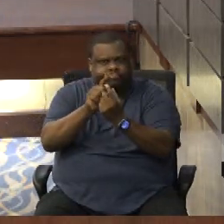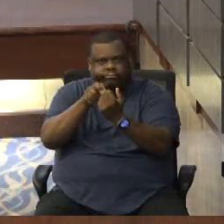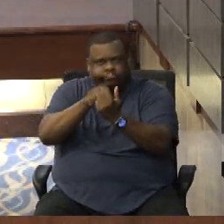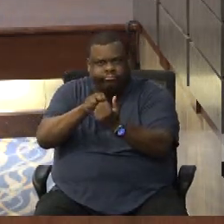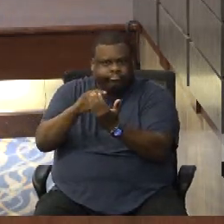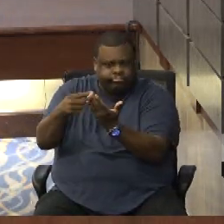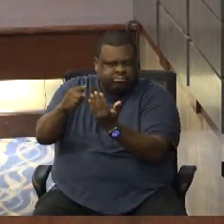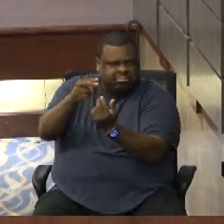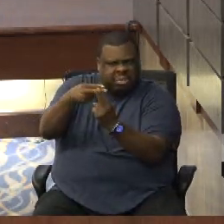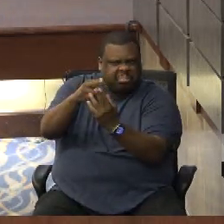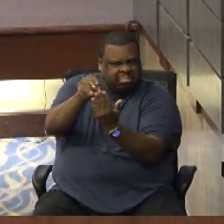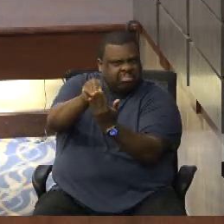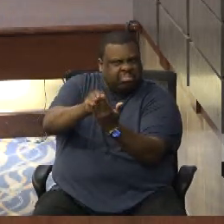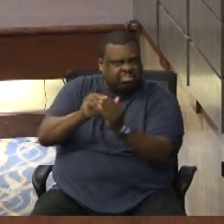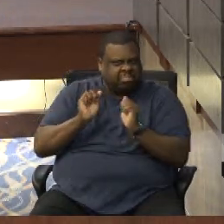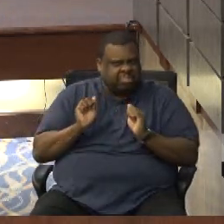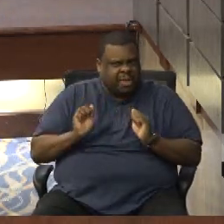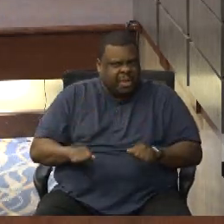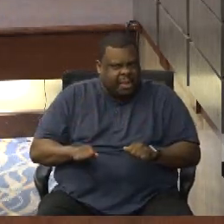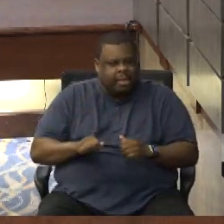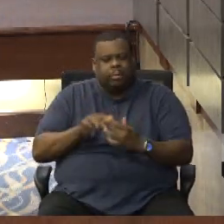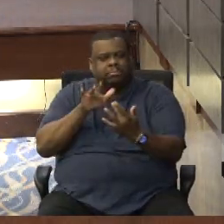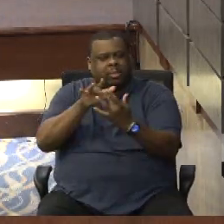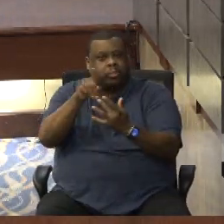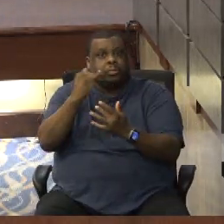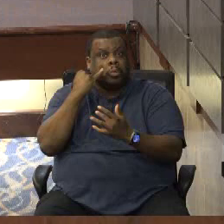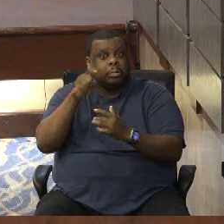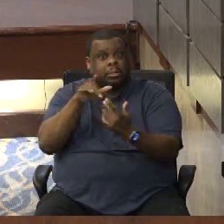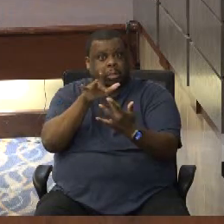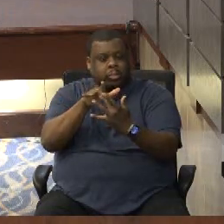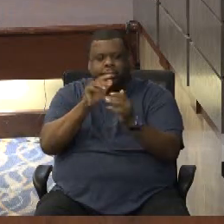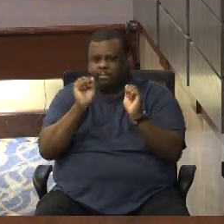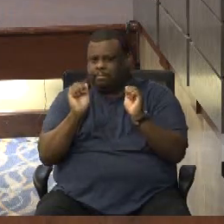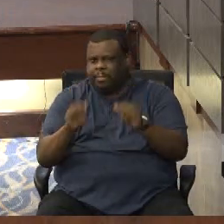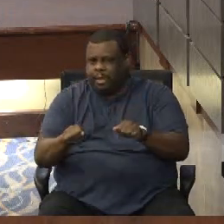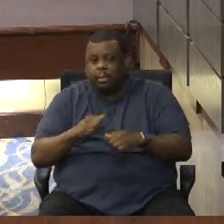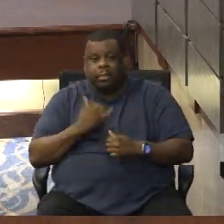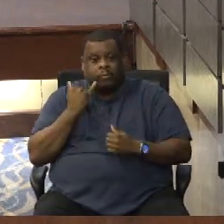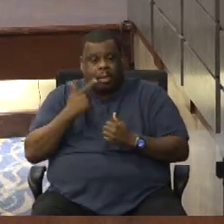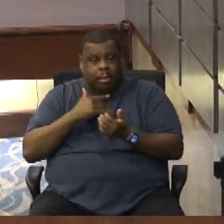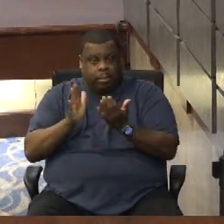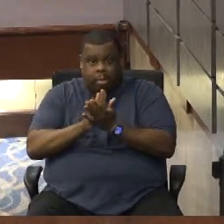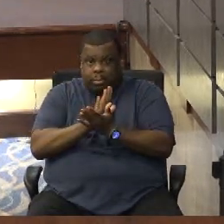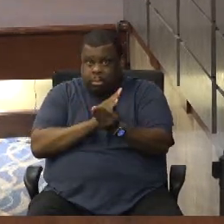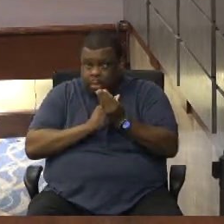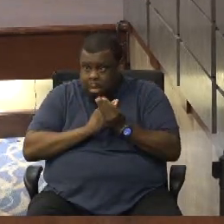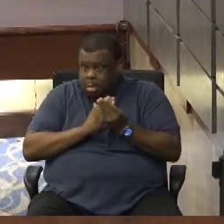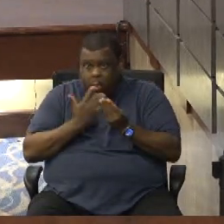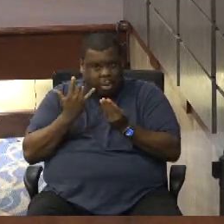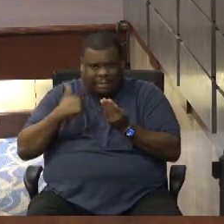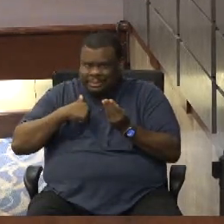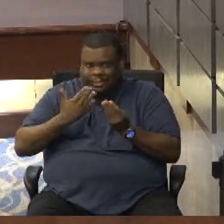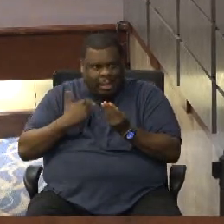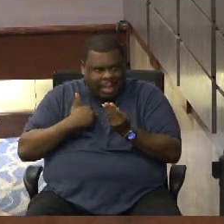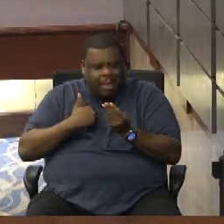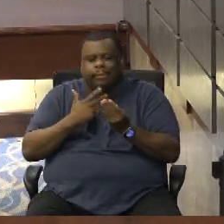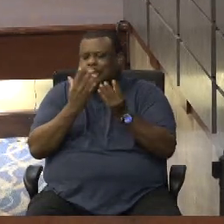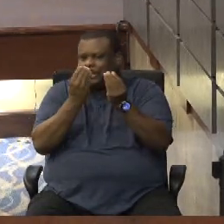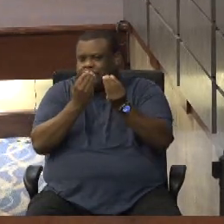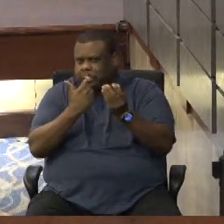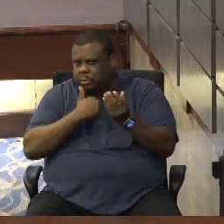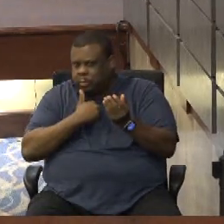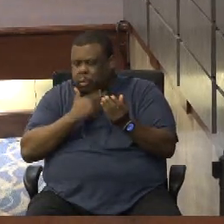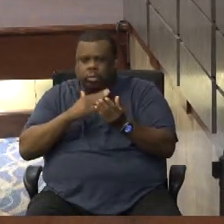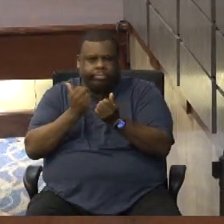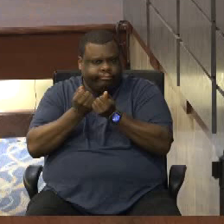auditorium so that staff can contact you if necessary. If you have handouts, please let us know at the beginning of your presentation. Those will be distributed